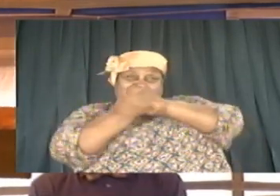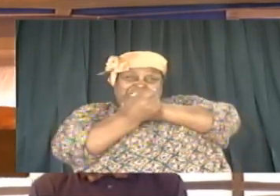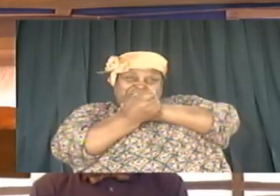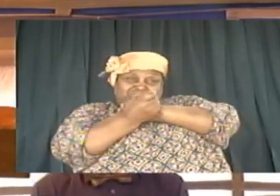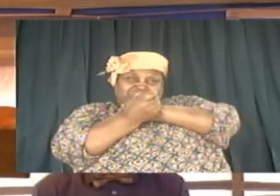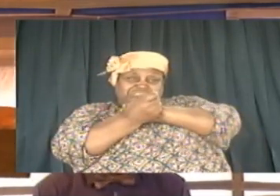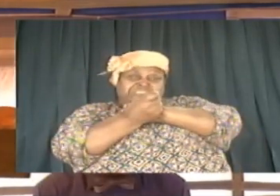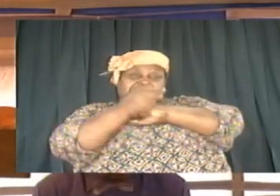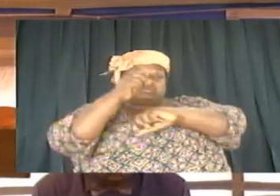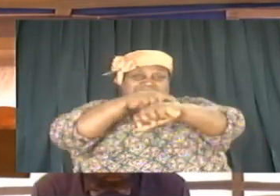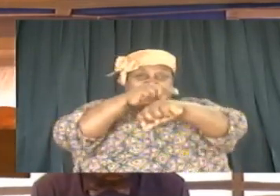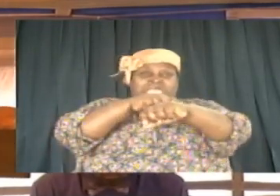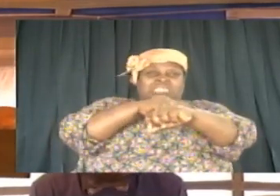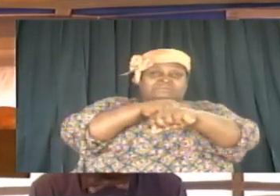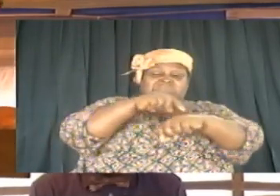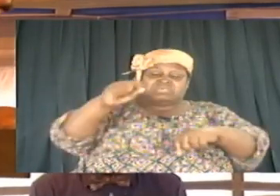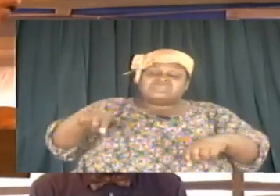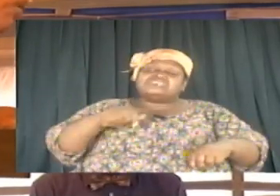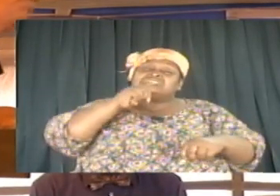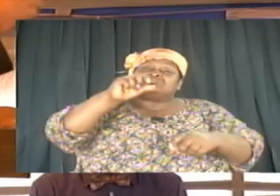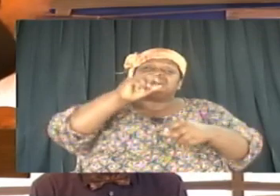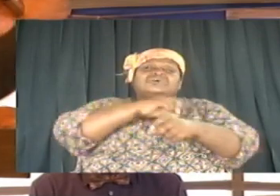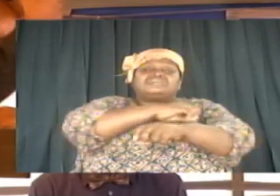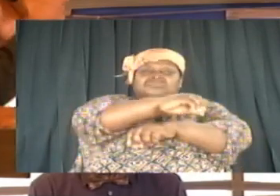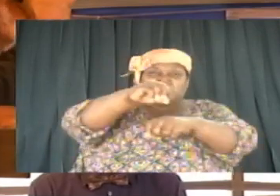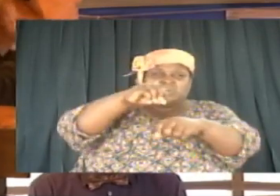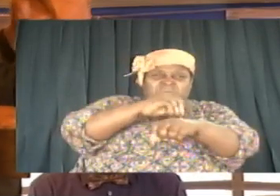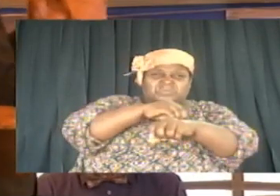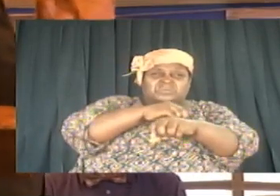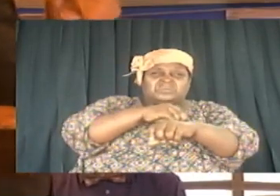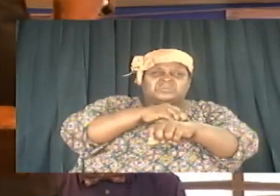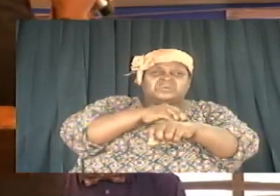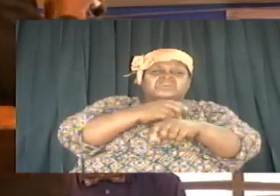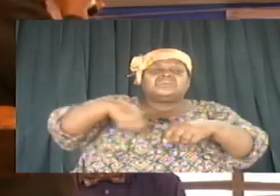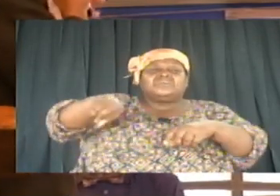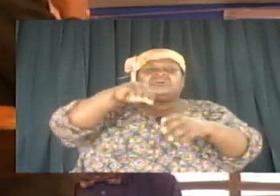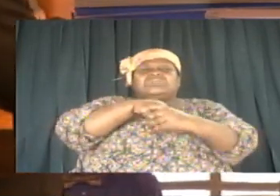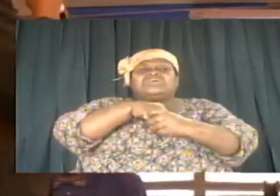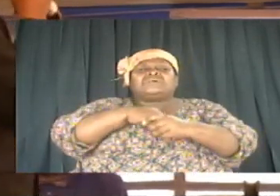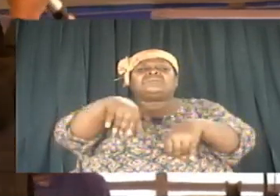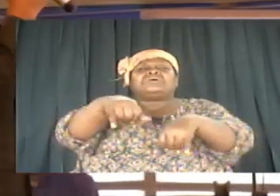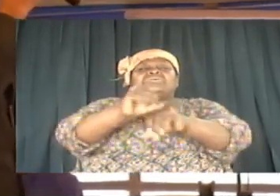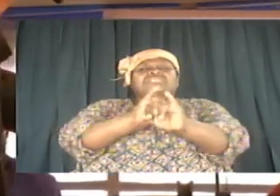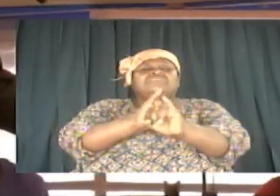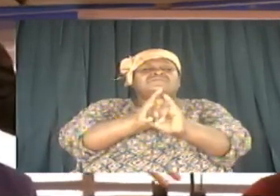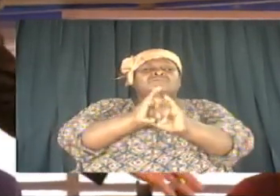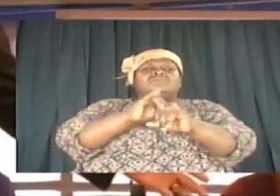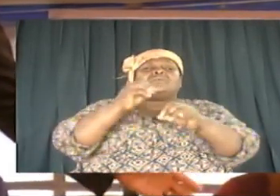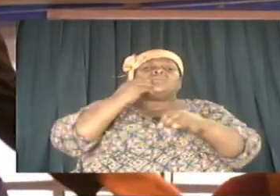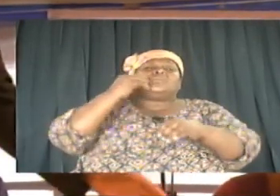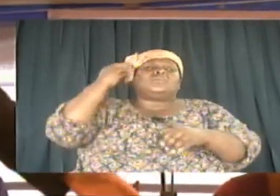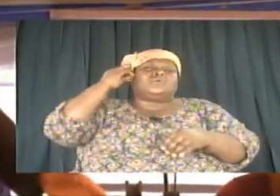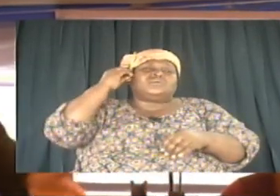ordinary. We are in our individual homes, apart from those of us that are here.